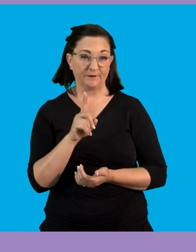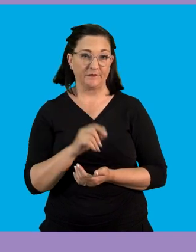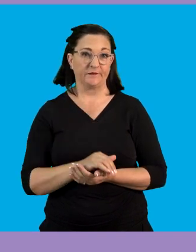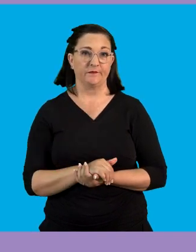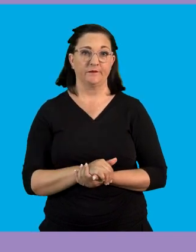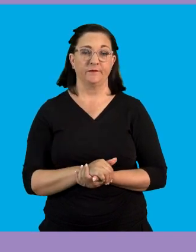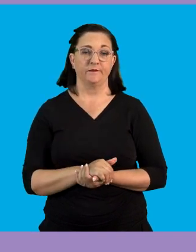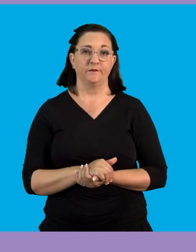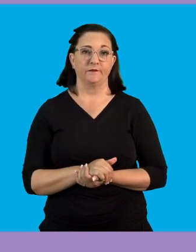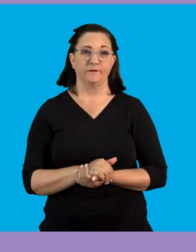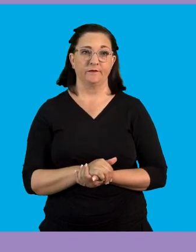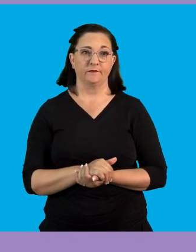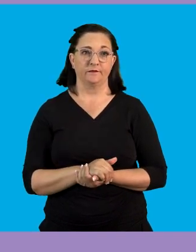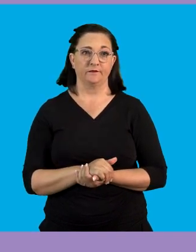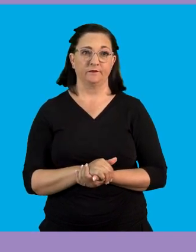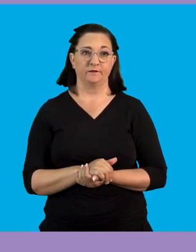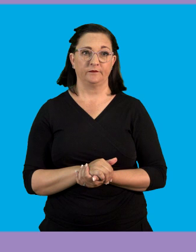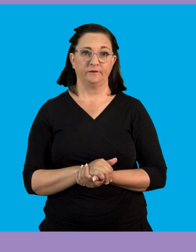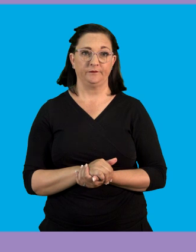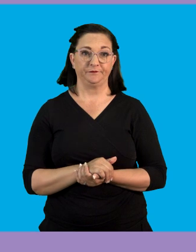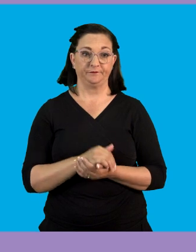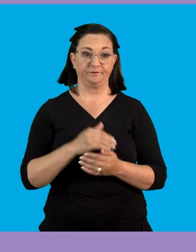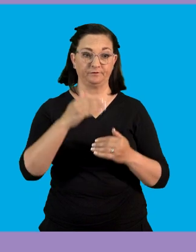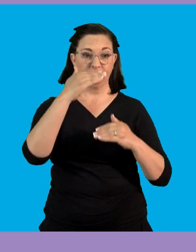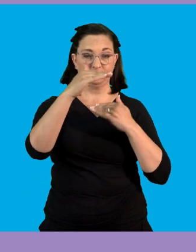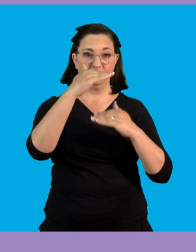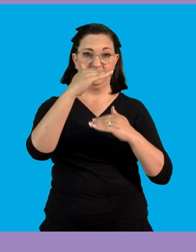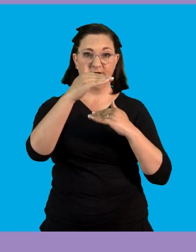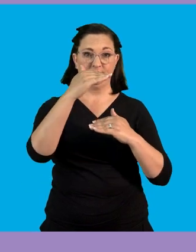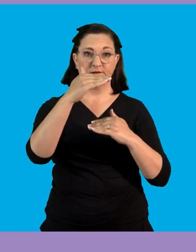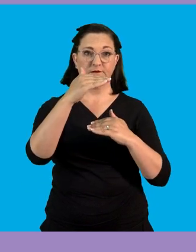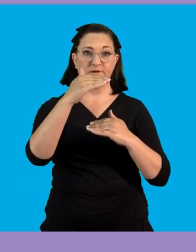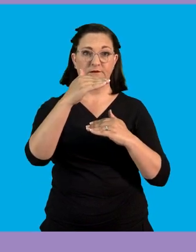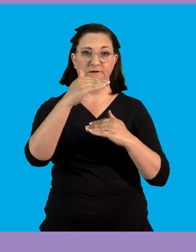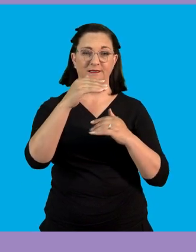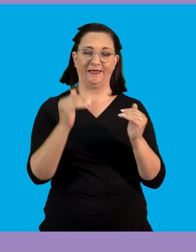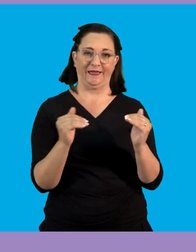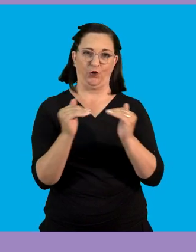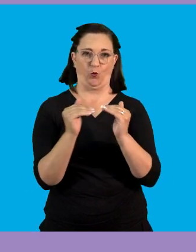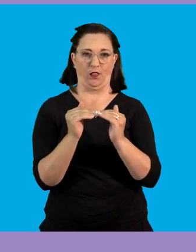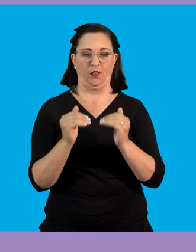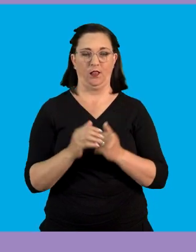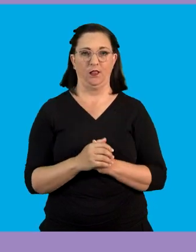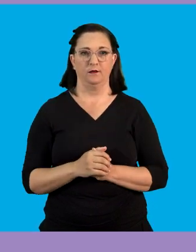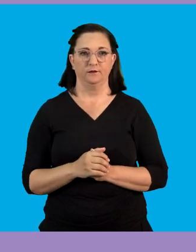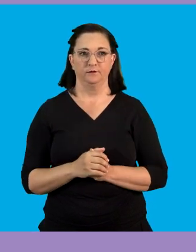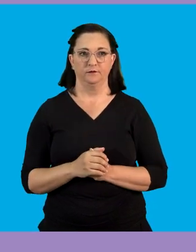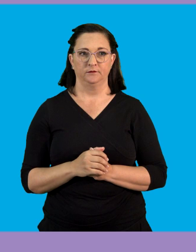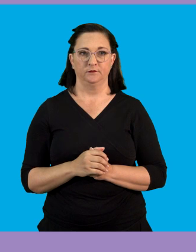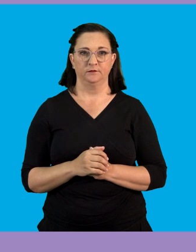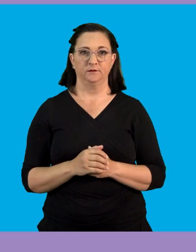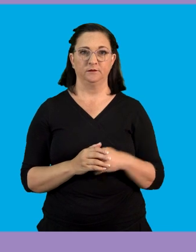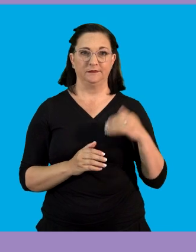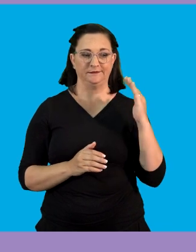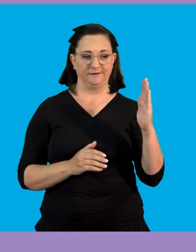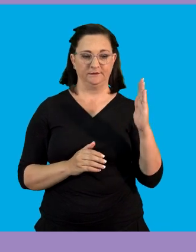that, that marking and that marking means that these two sides are equal, and therefore